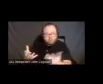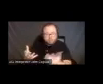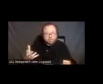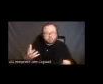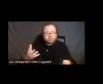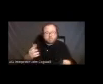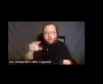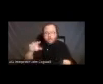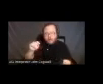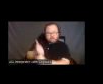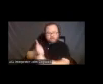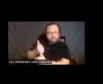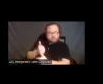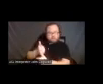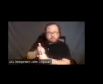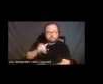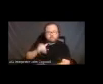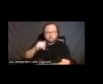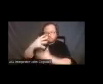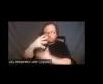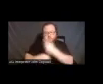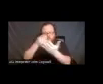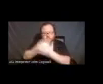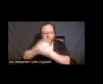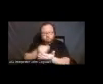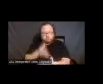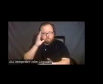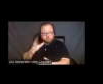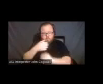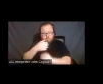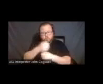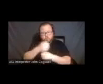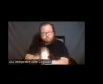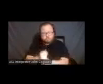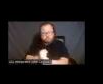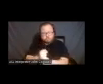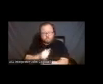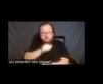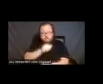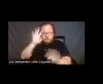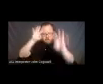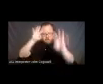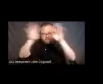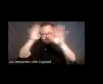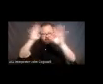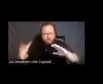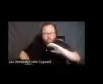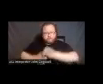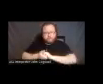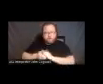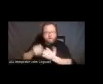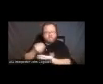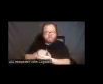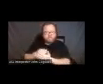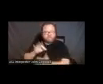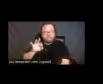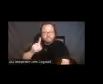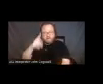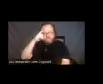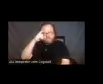act itself, these additional funds will create an innovation partnership fund for special